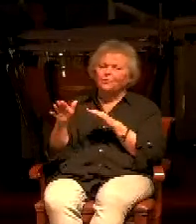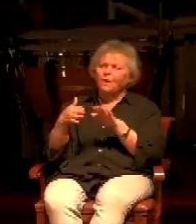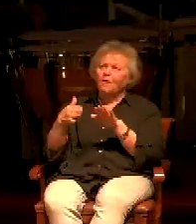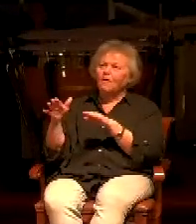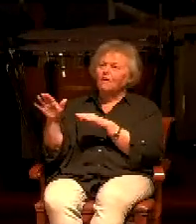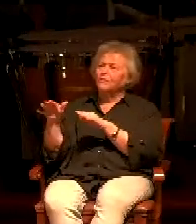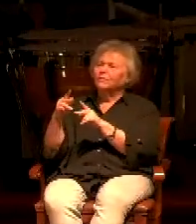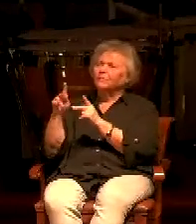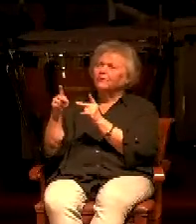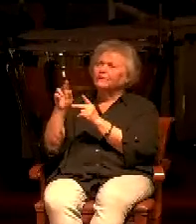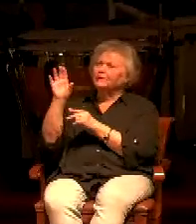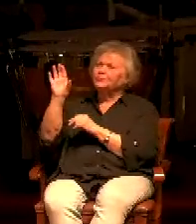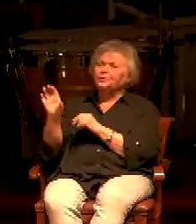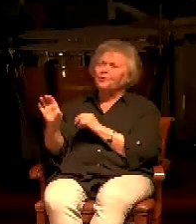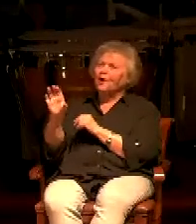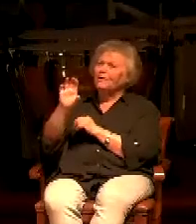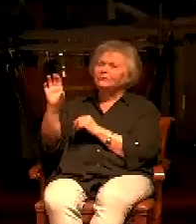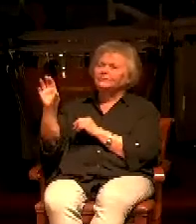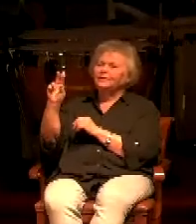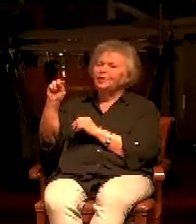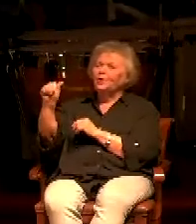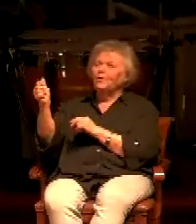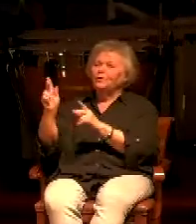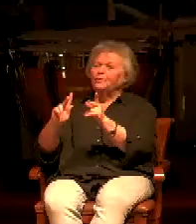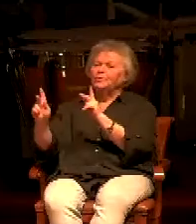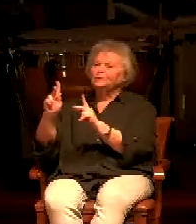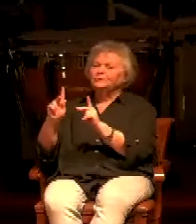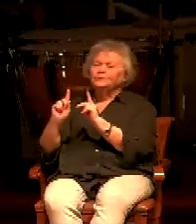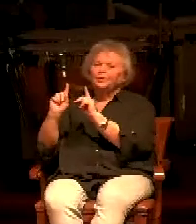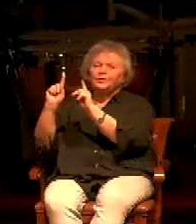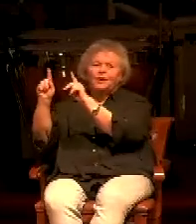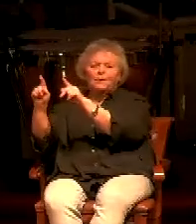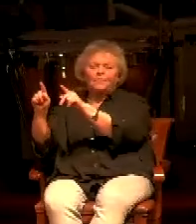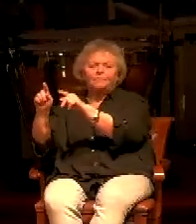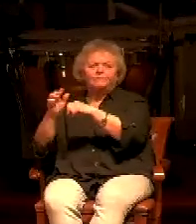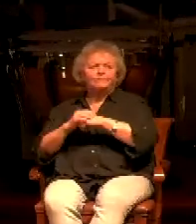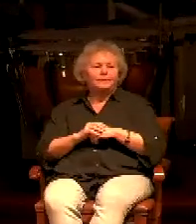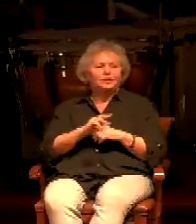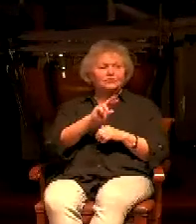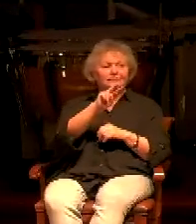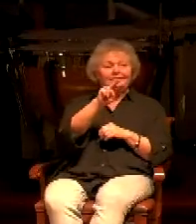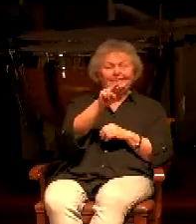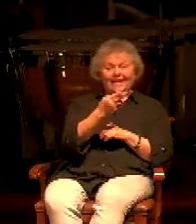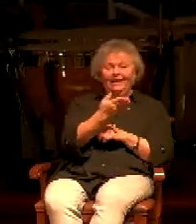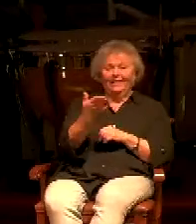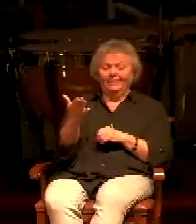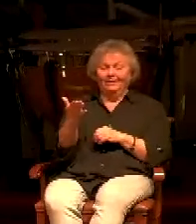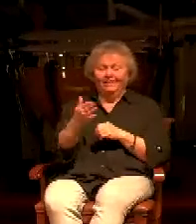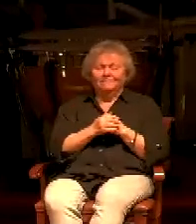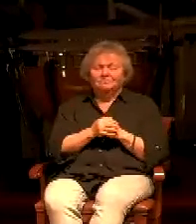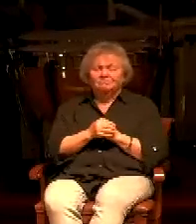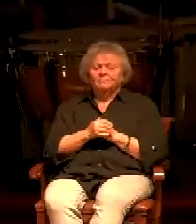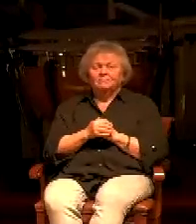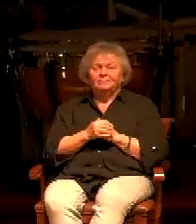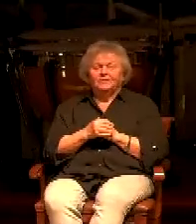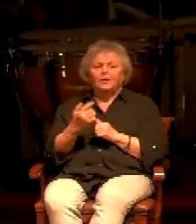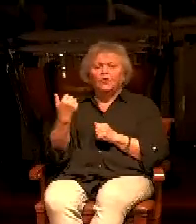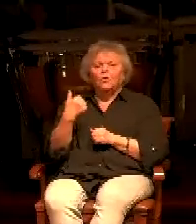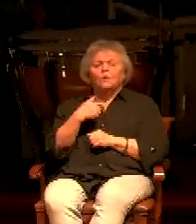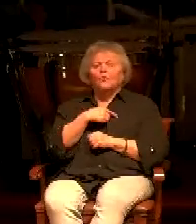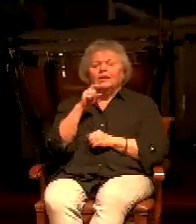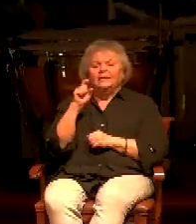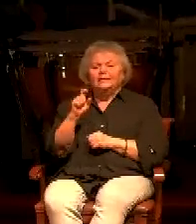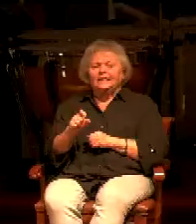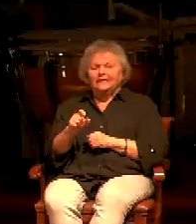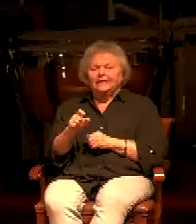absolutely alone. There's a second lesson from Peter that I think we need to make sure we hear, and that's simply this. We have to be careful